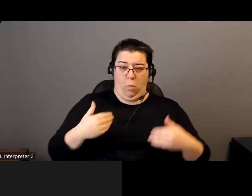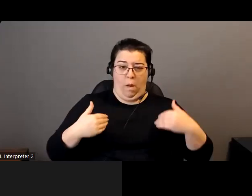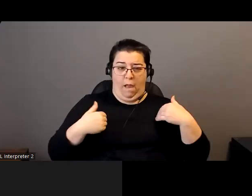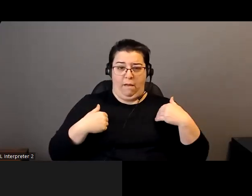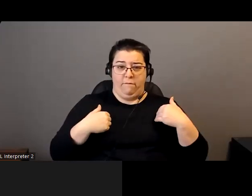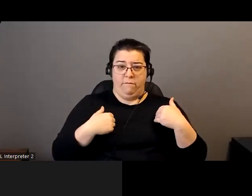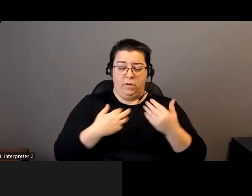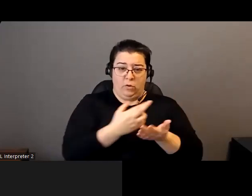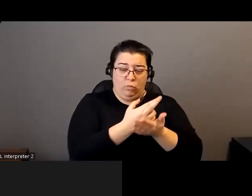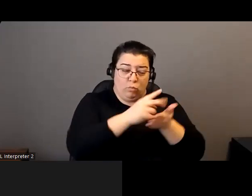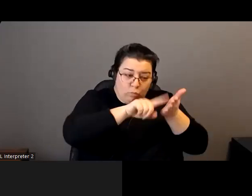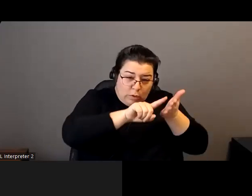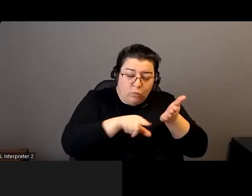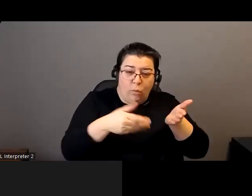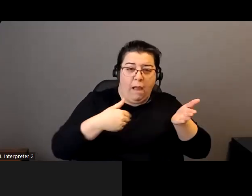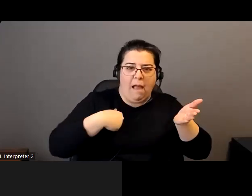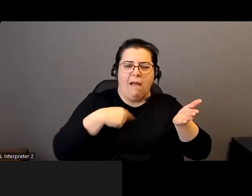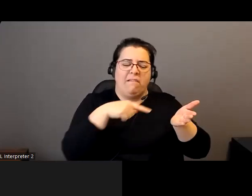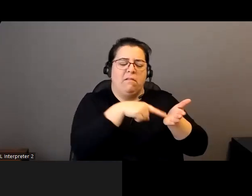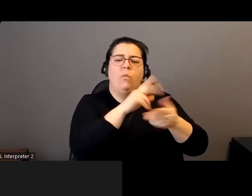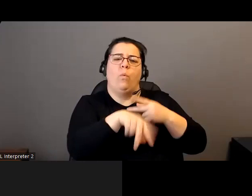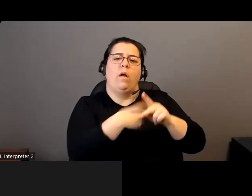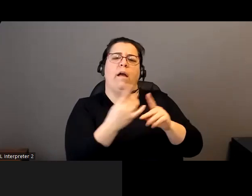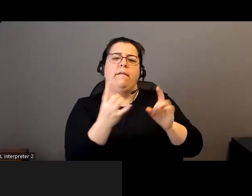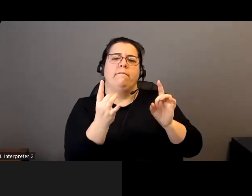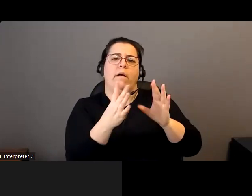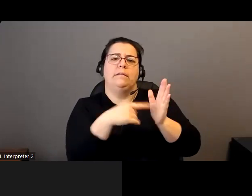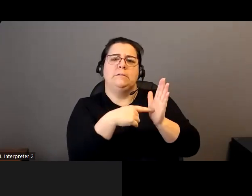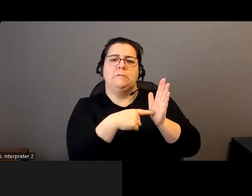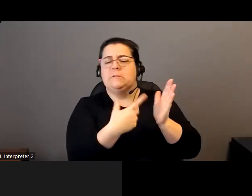that research, if you're aware of that?